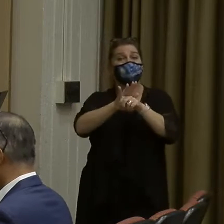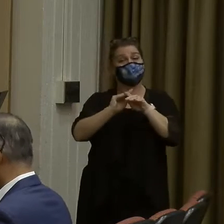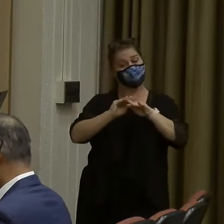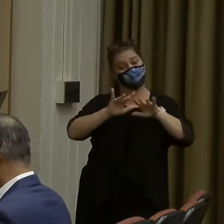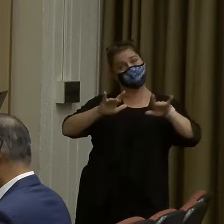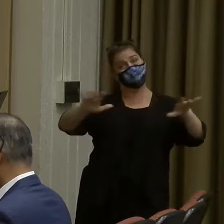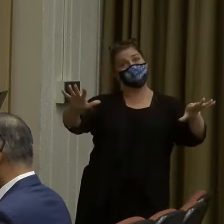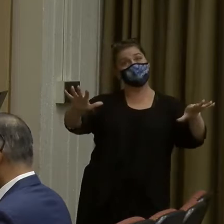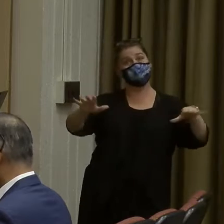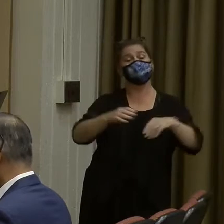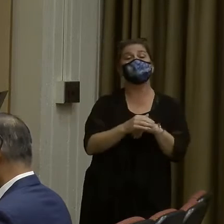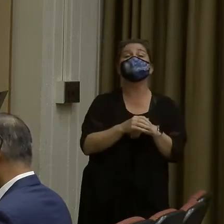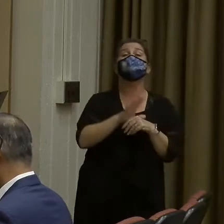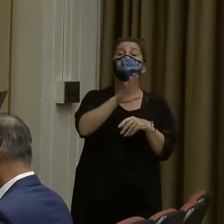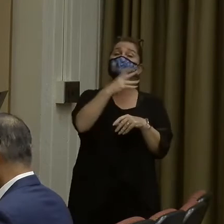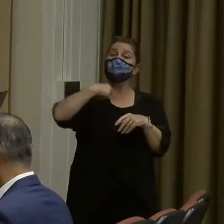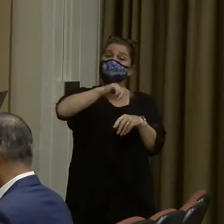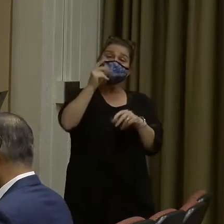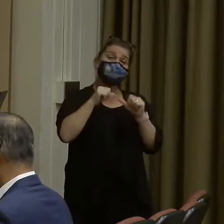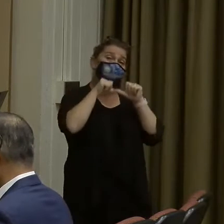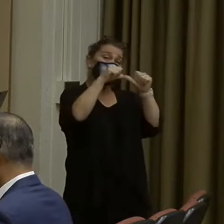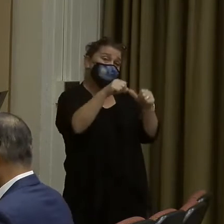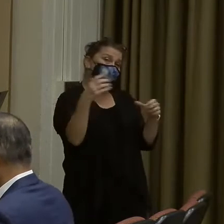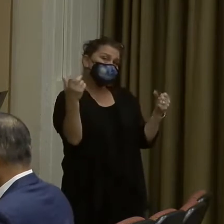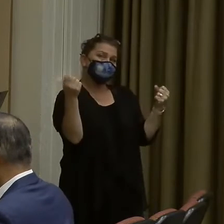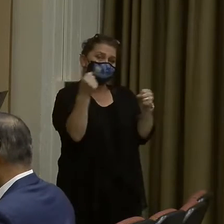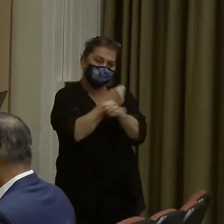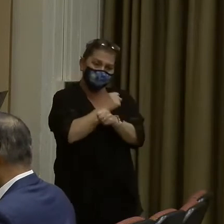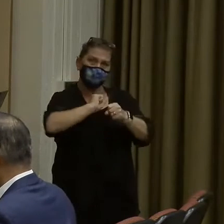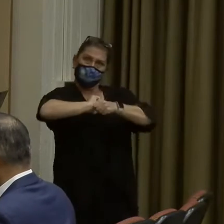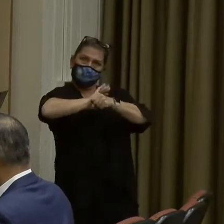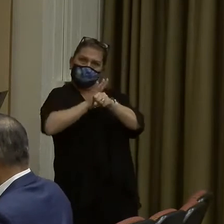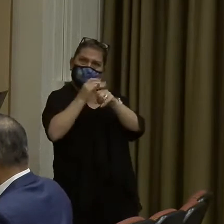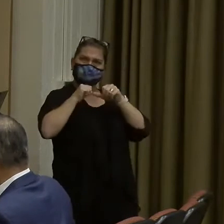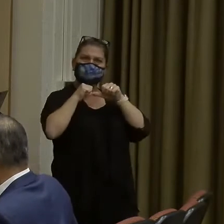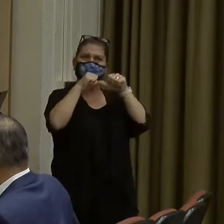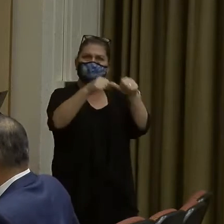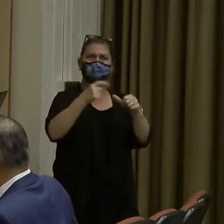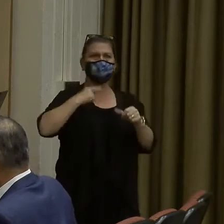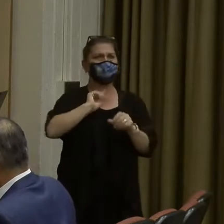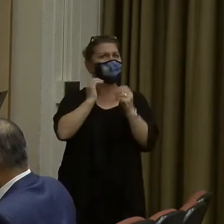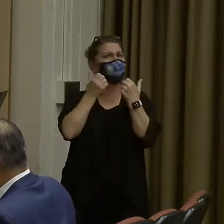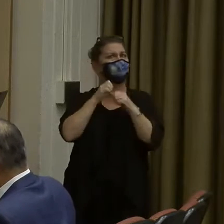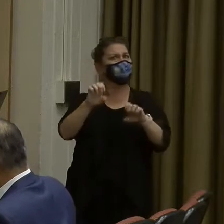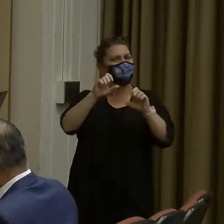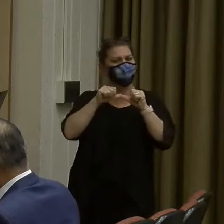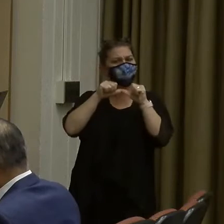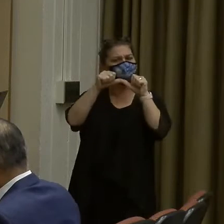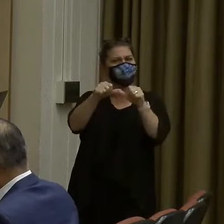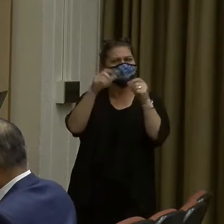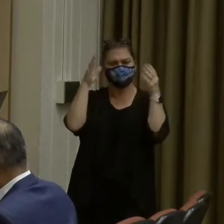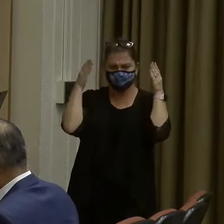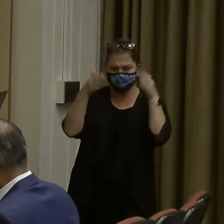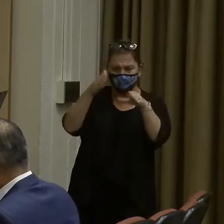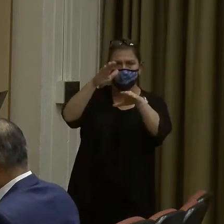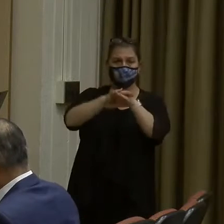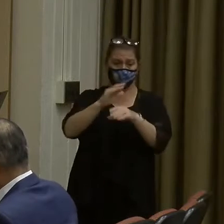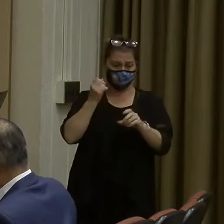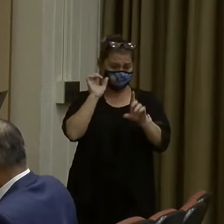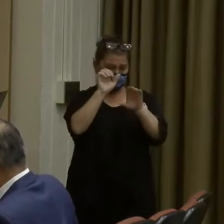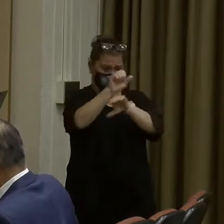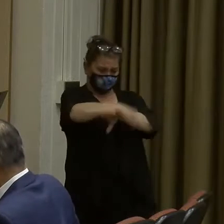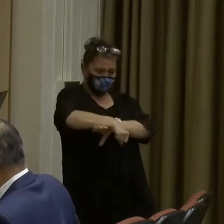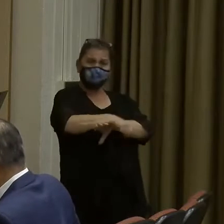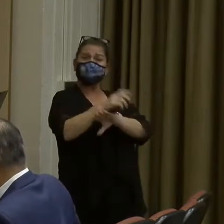COVID-19 pandemic. And as we continue to battle the coronavirus, our efforts must focus not only on defeating the virus,